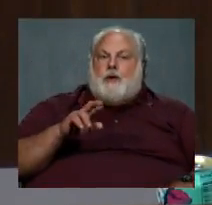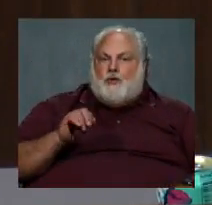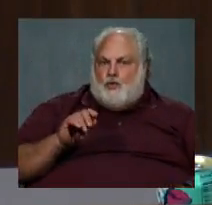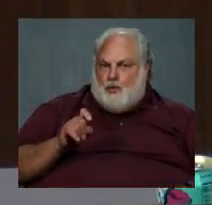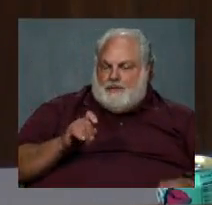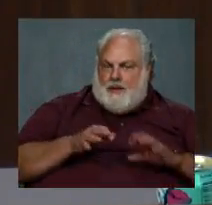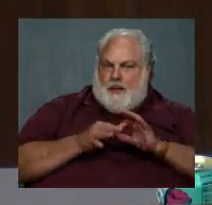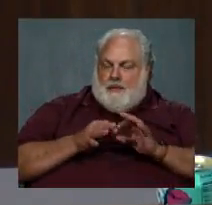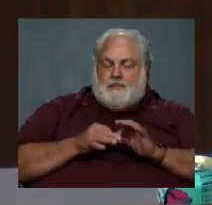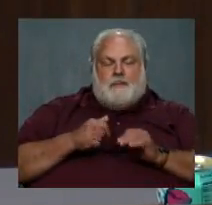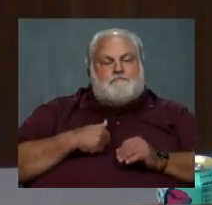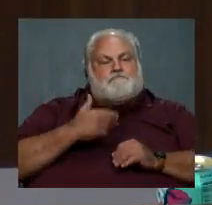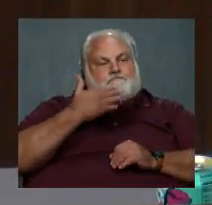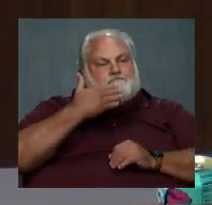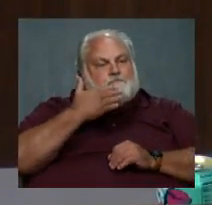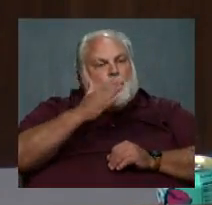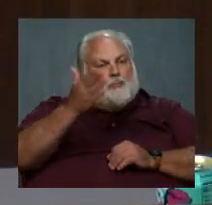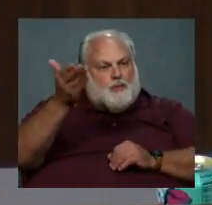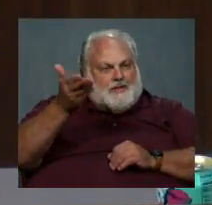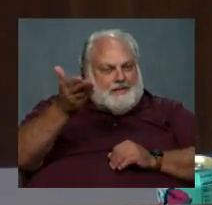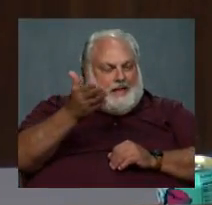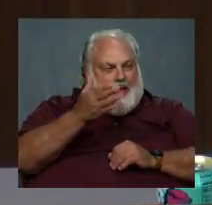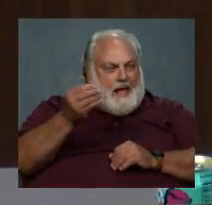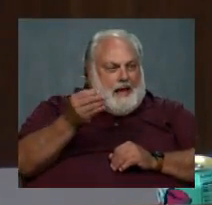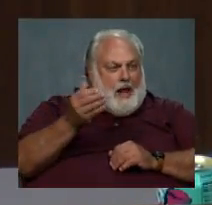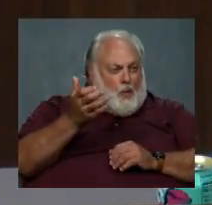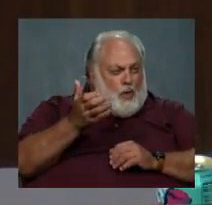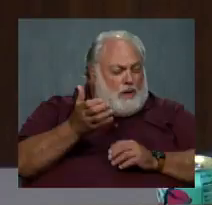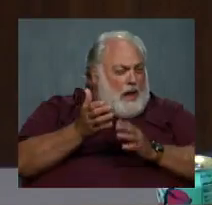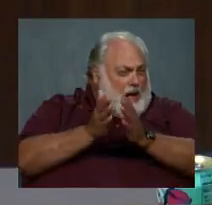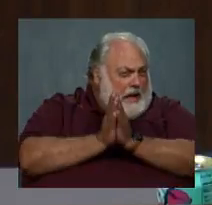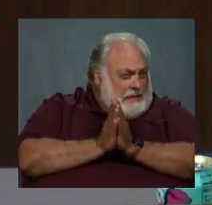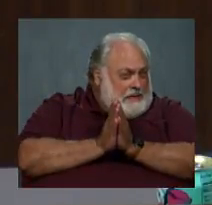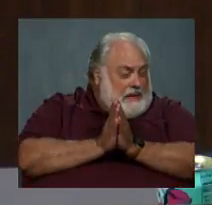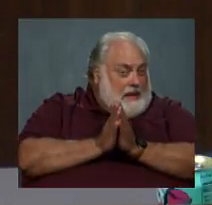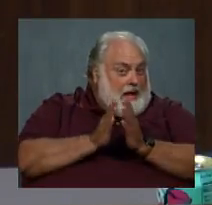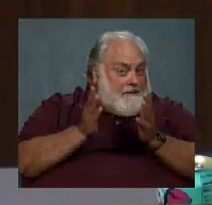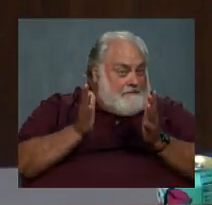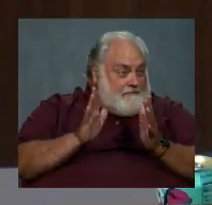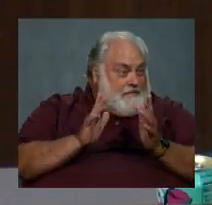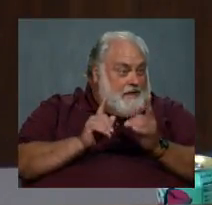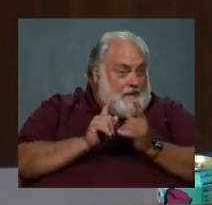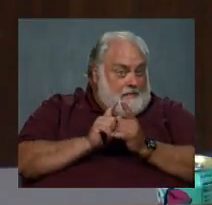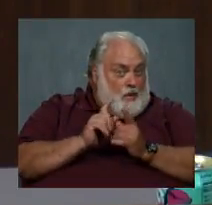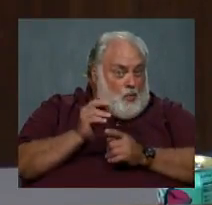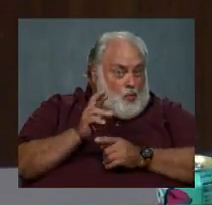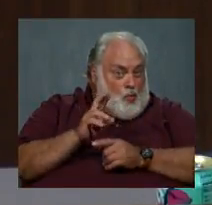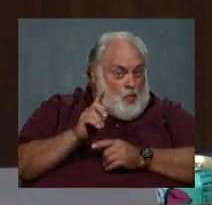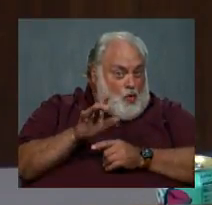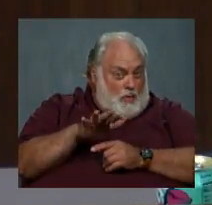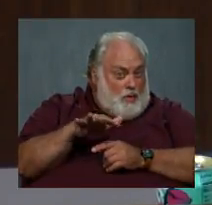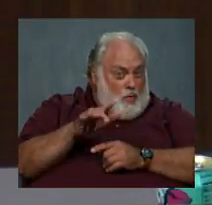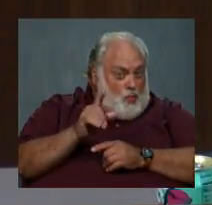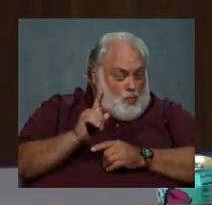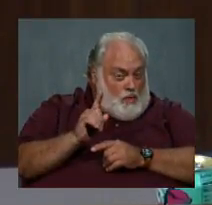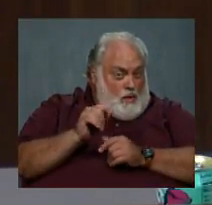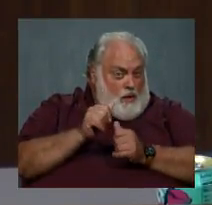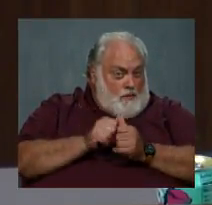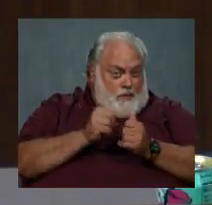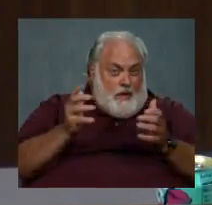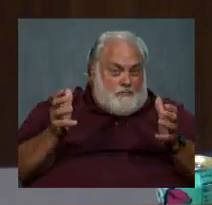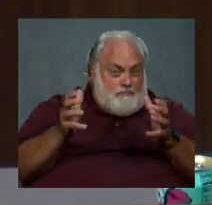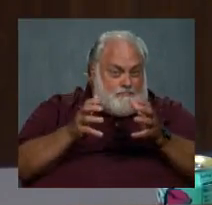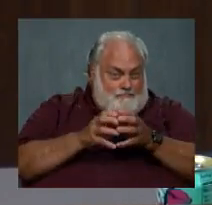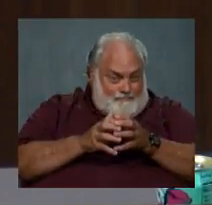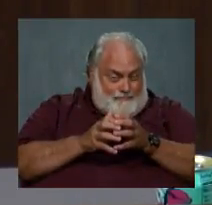presentation, but I really want to ask you, have you met with, this is in Ward 1, where everything comes into